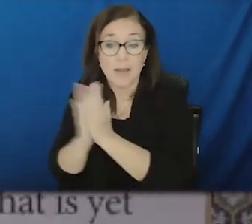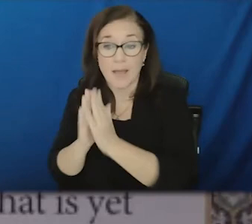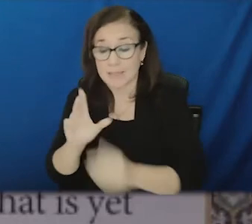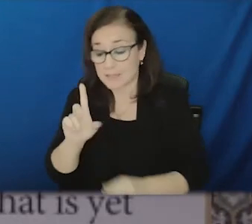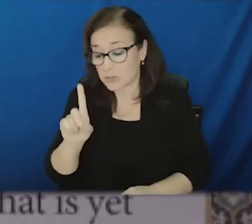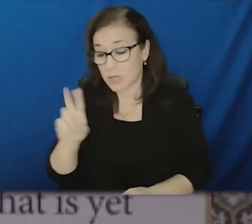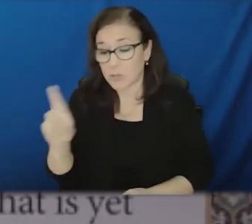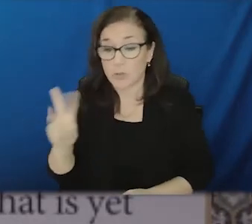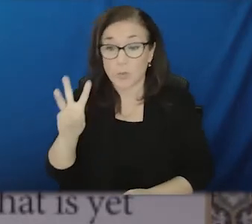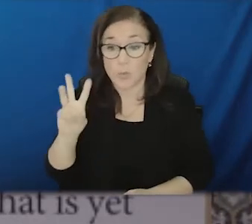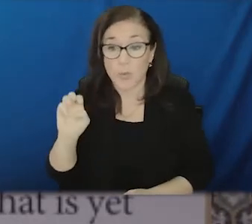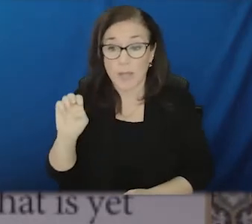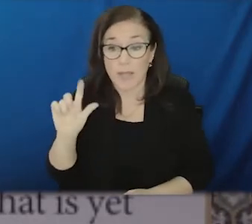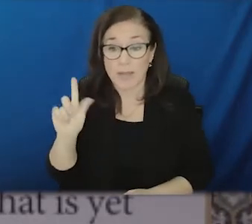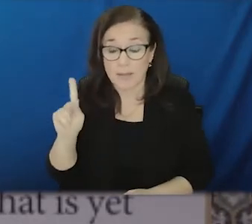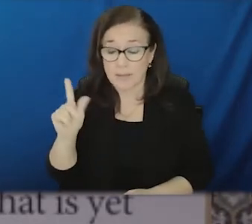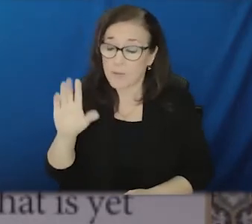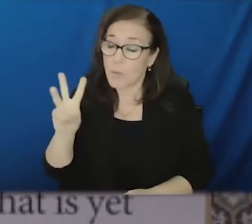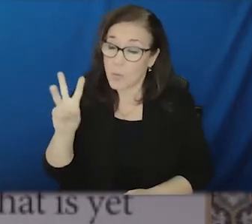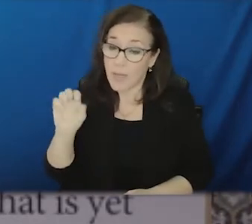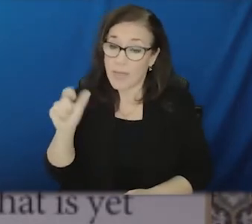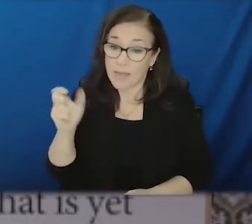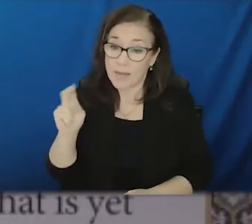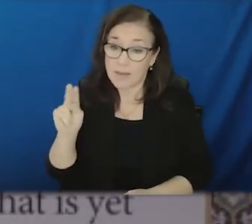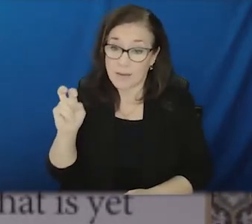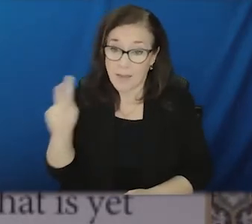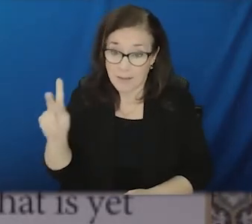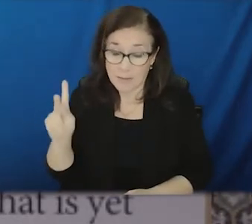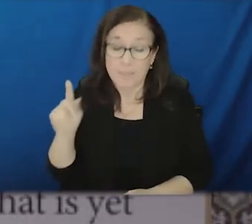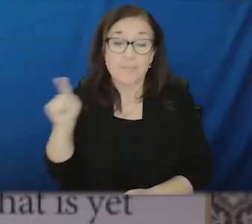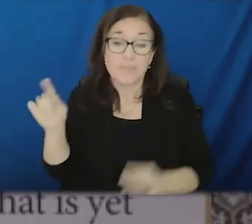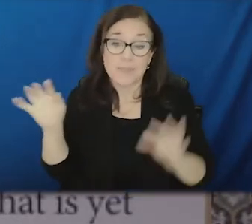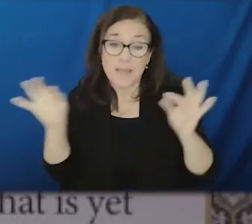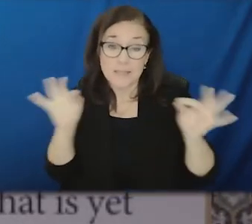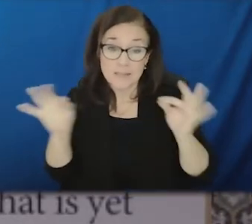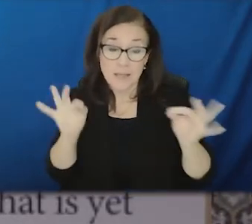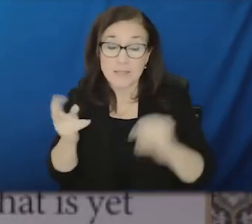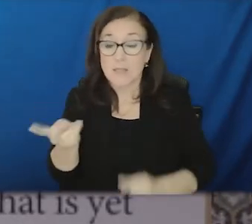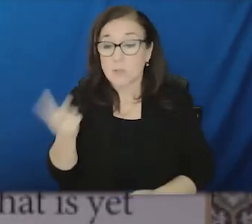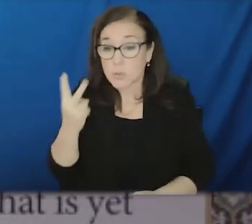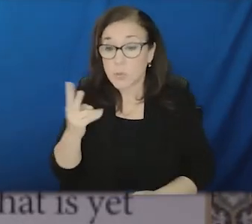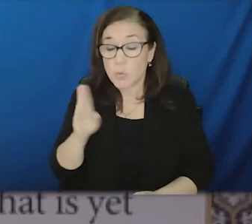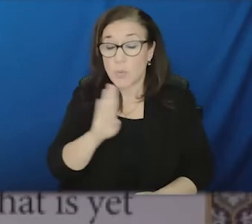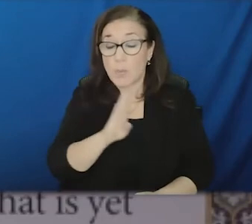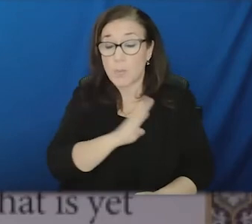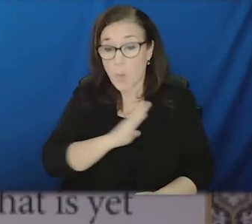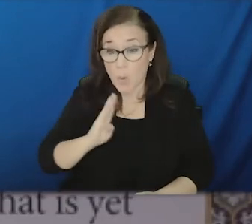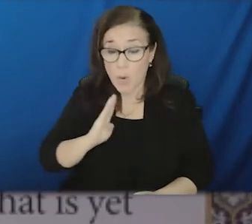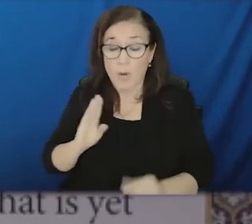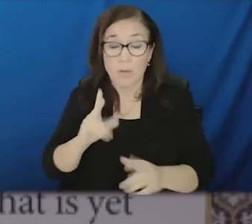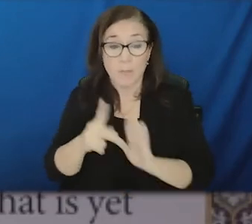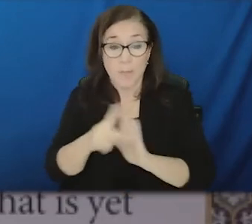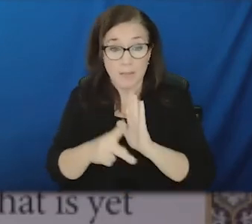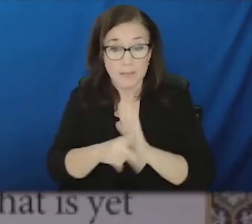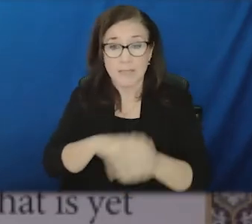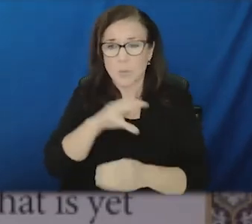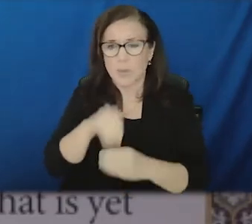the first reading and discussion of 2 board policies in the 5,000 series, please.